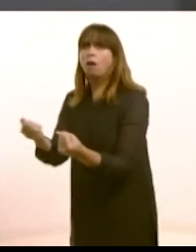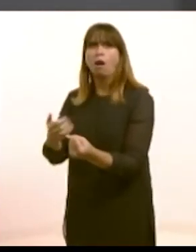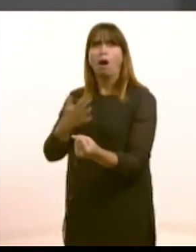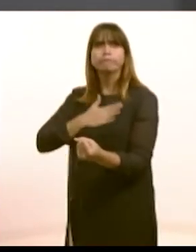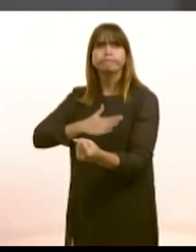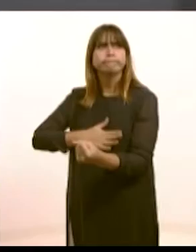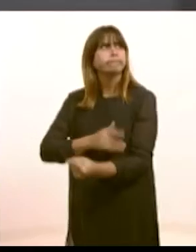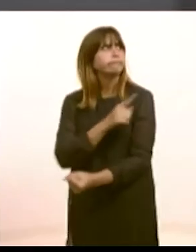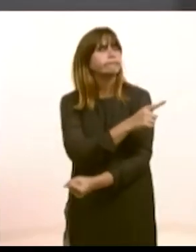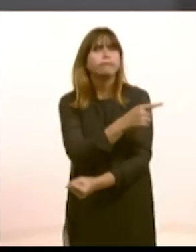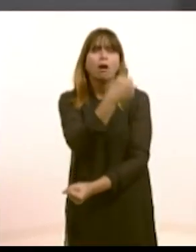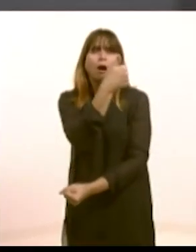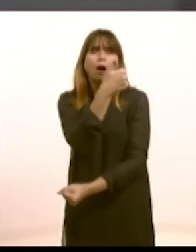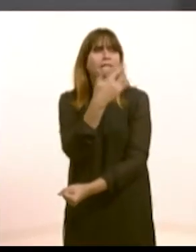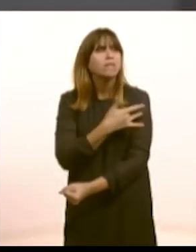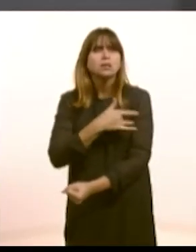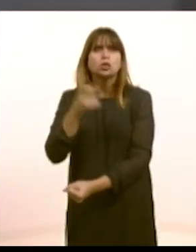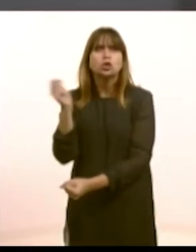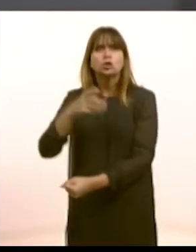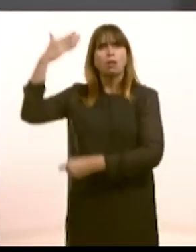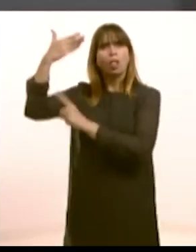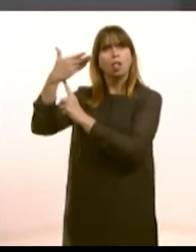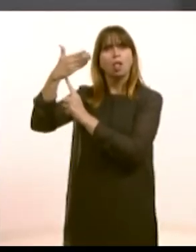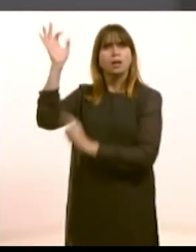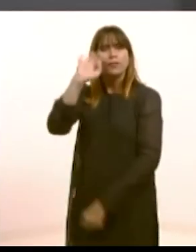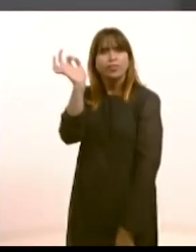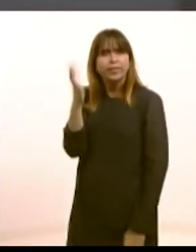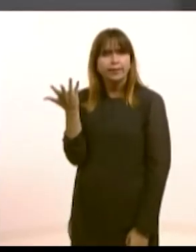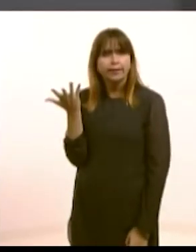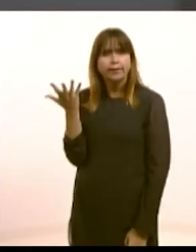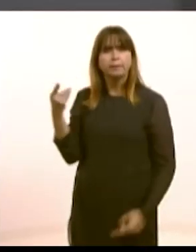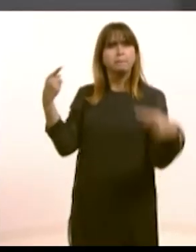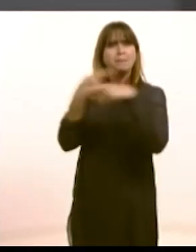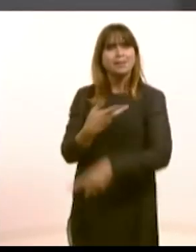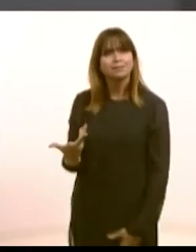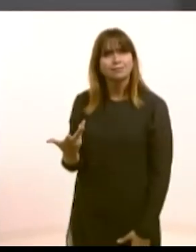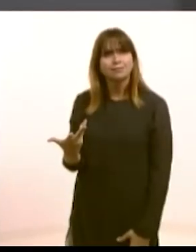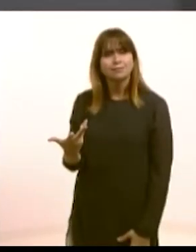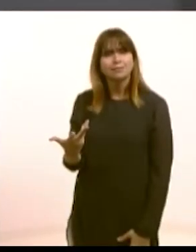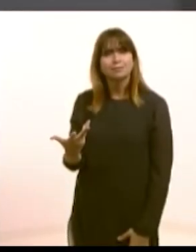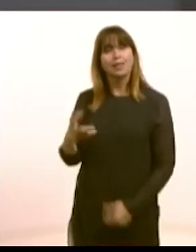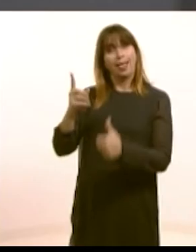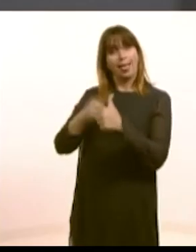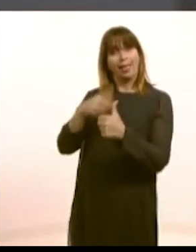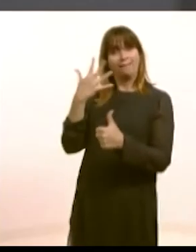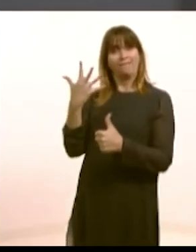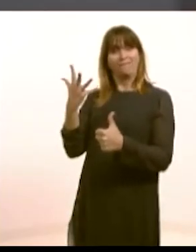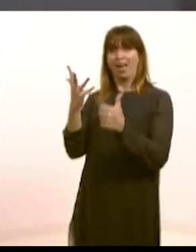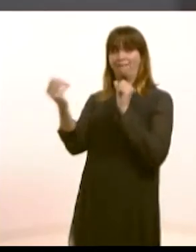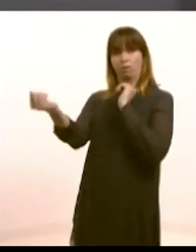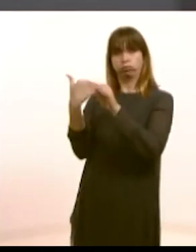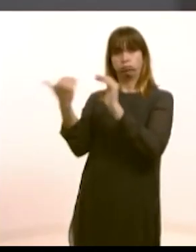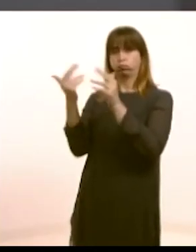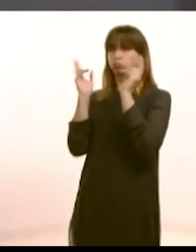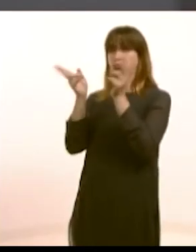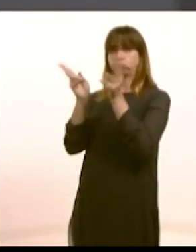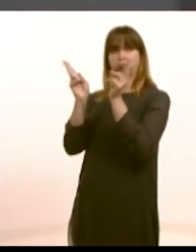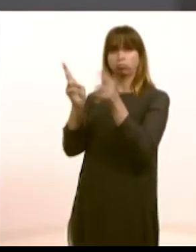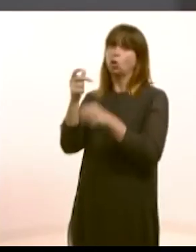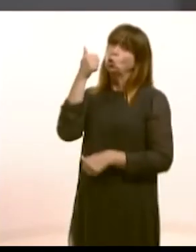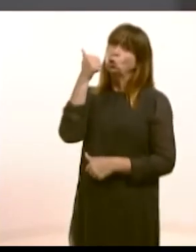activities available off the 55, but which aren't signposted. The opportunity to use the 55 as a main means of generating income for